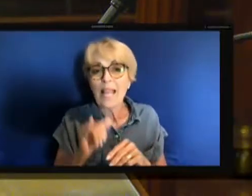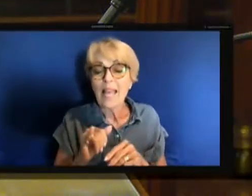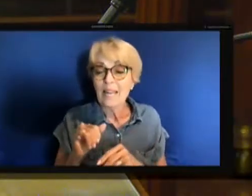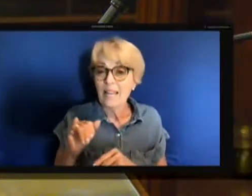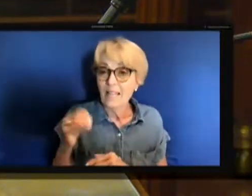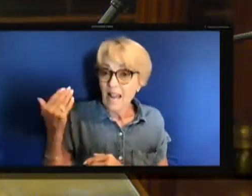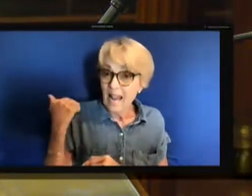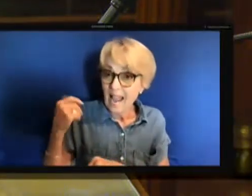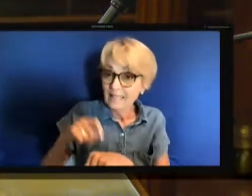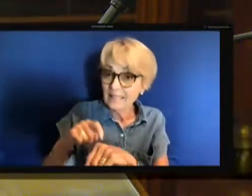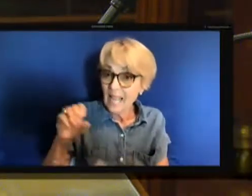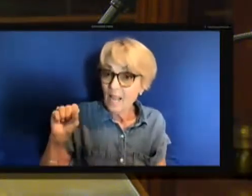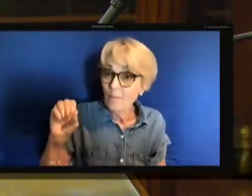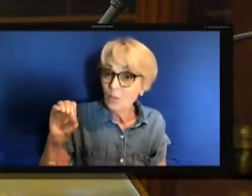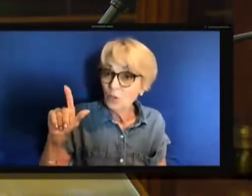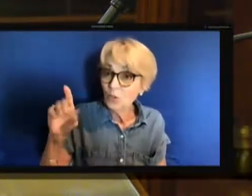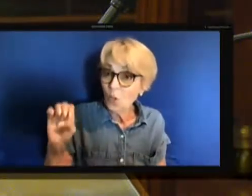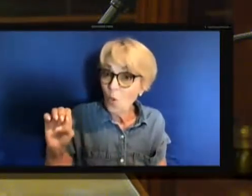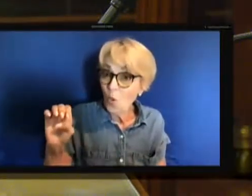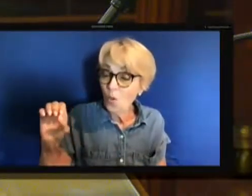time doesn't mean it still is.